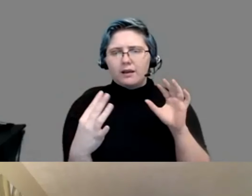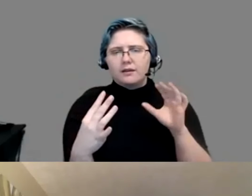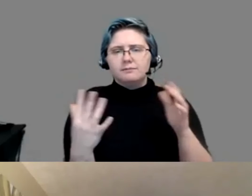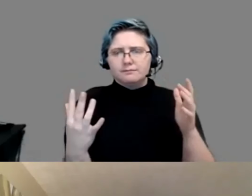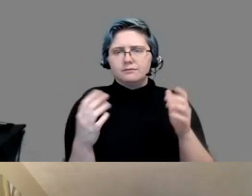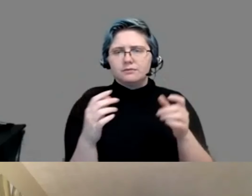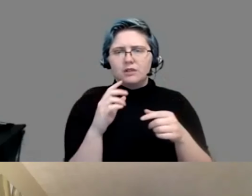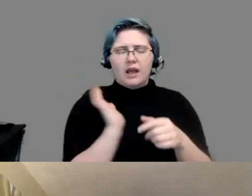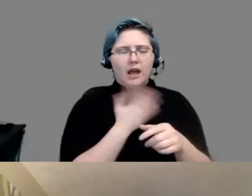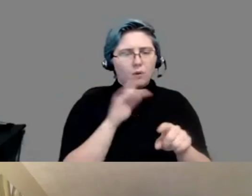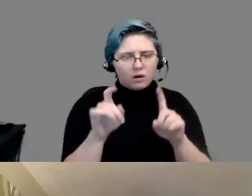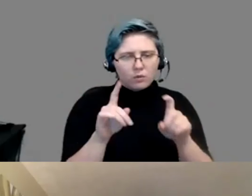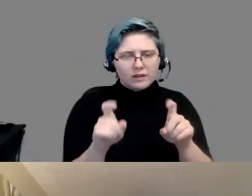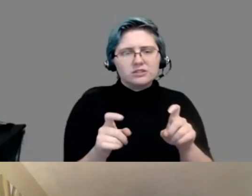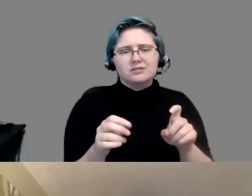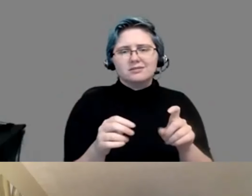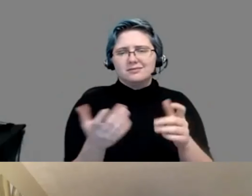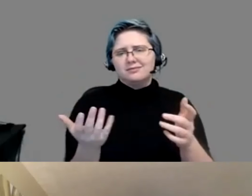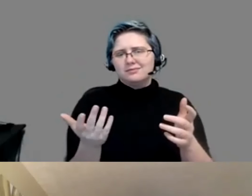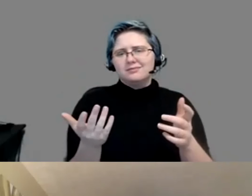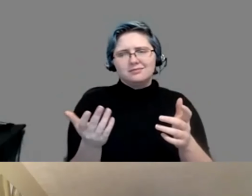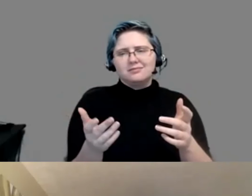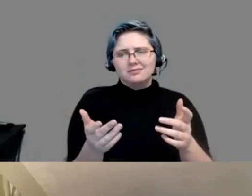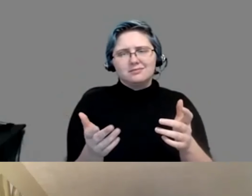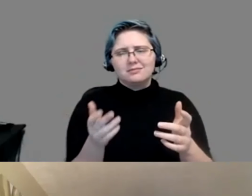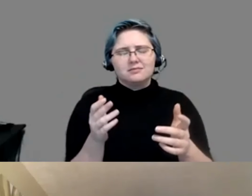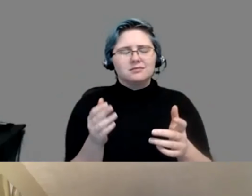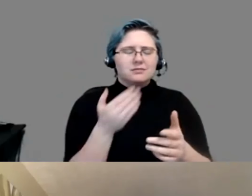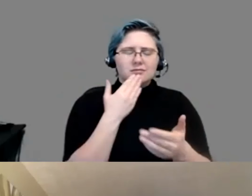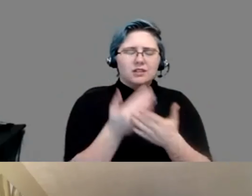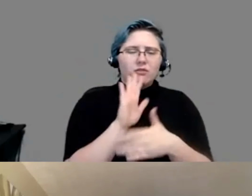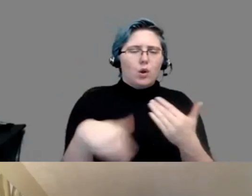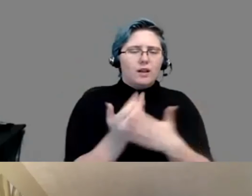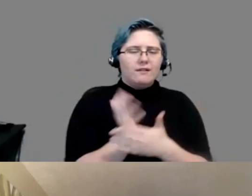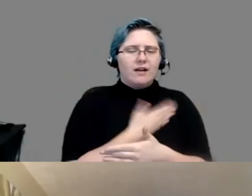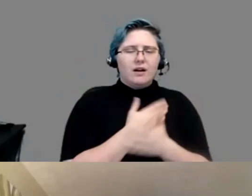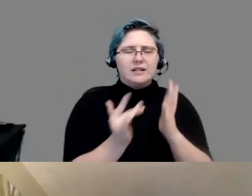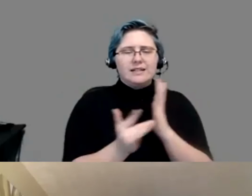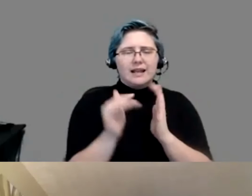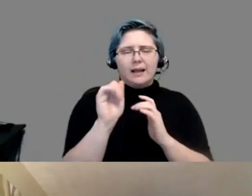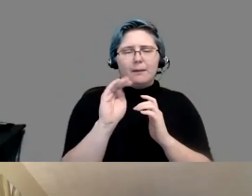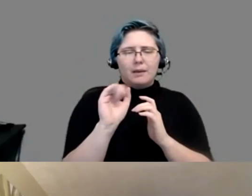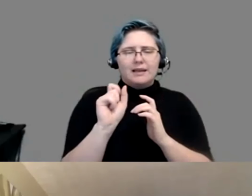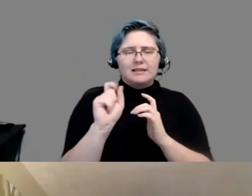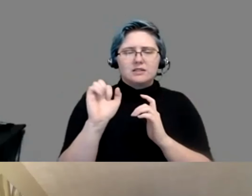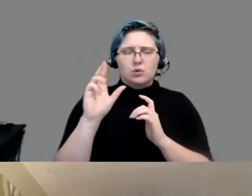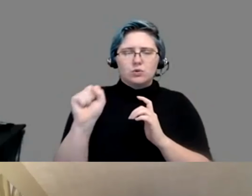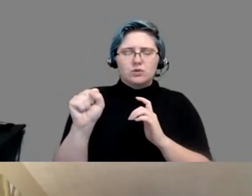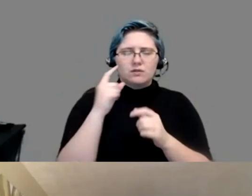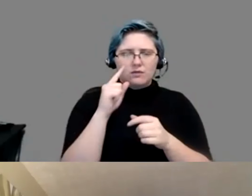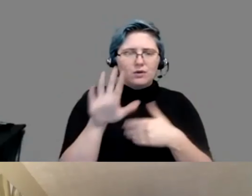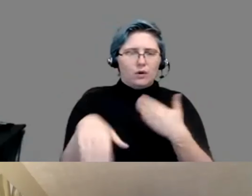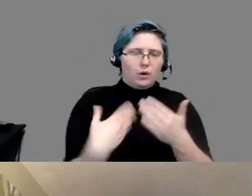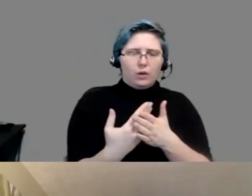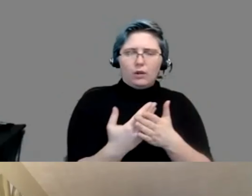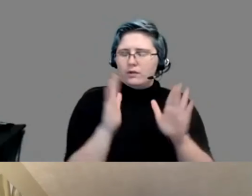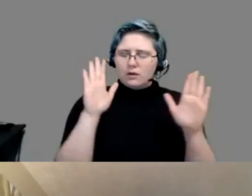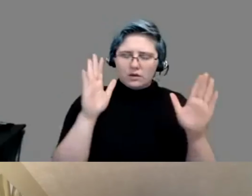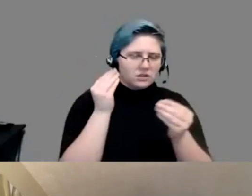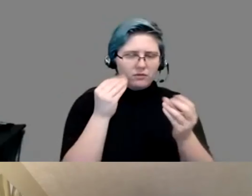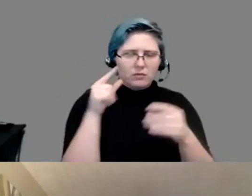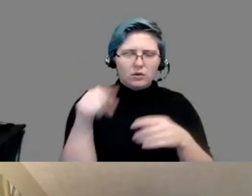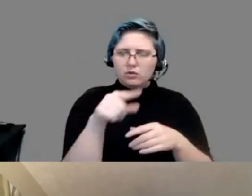our poll questions. Thanks to all of our tech ambassadors for, all of the great information